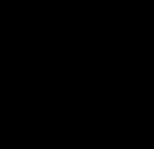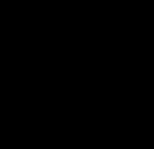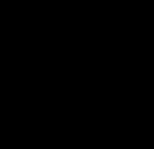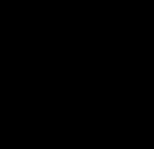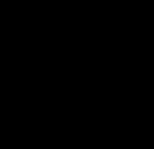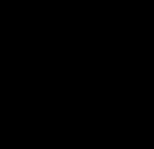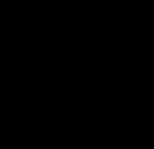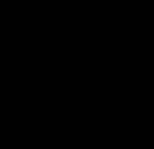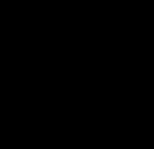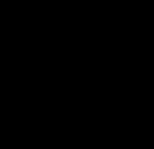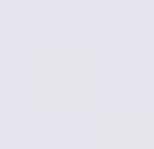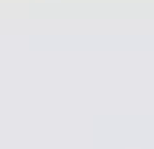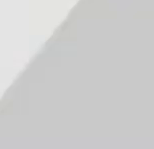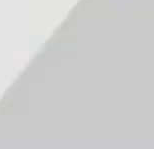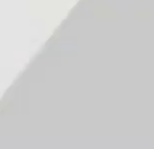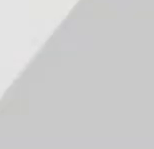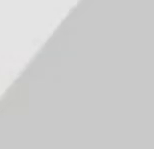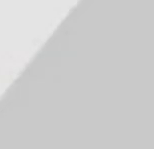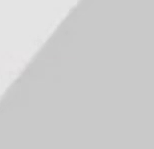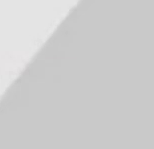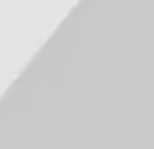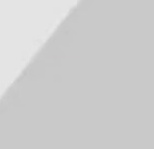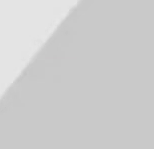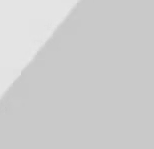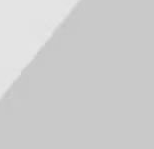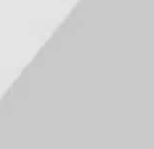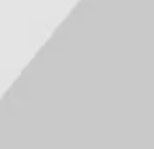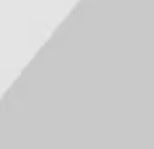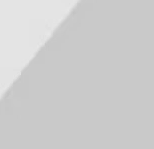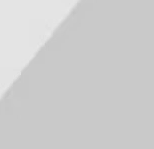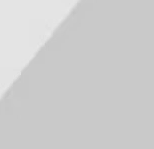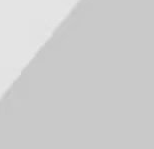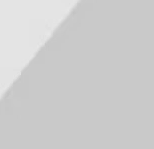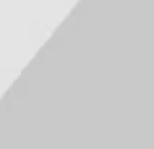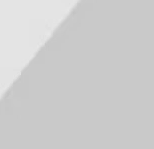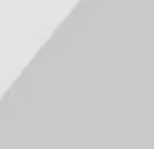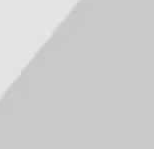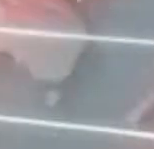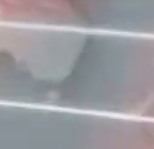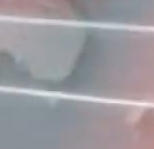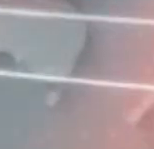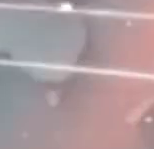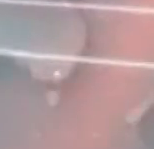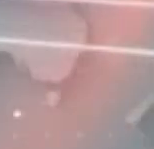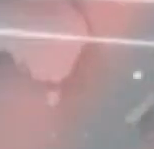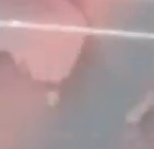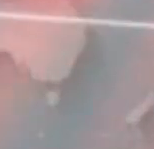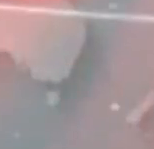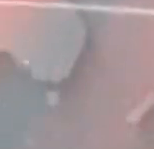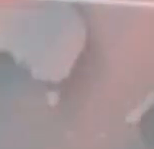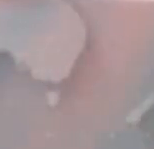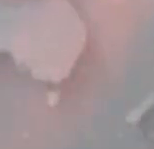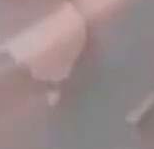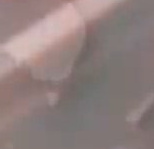zako. Milioni mbili usiamini. Ujumbe huu umeidhinishwa na BCLB.